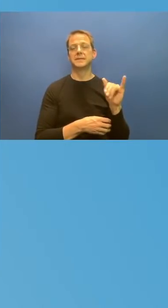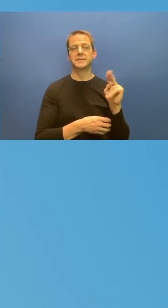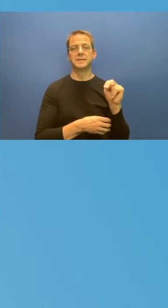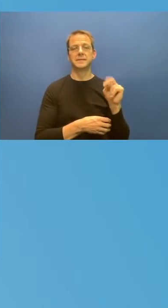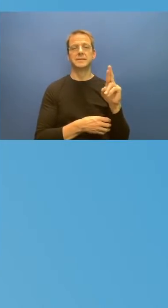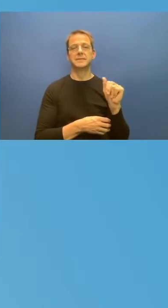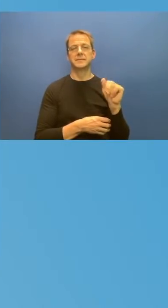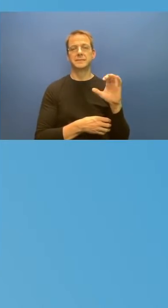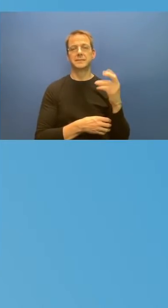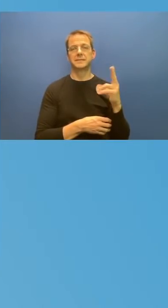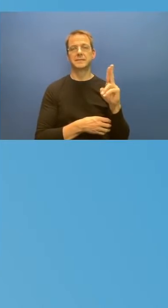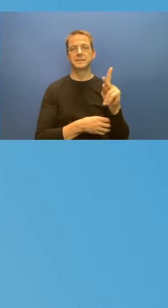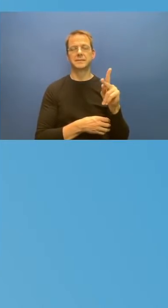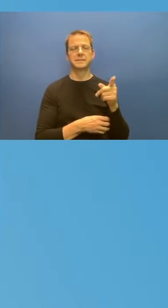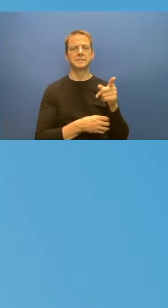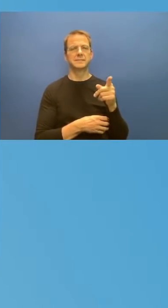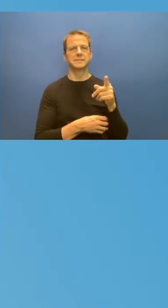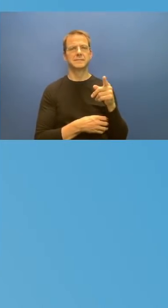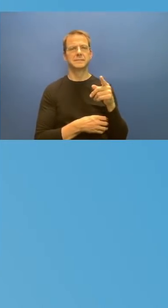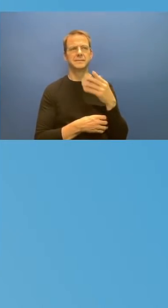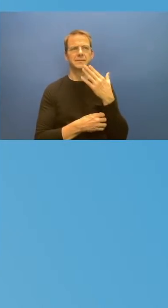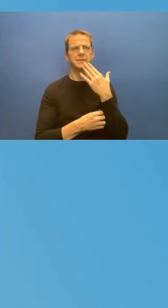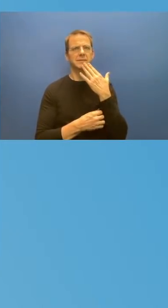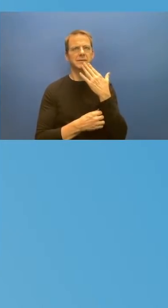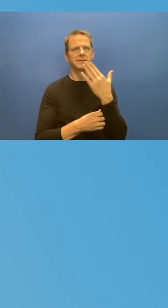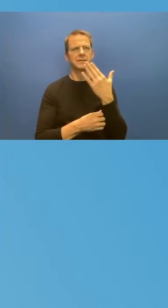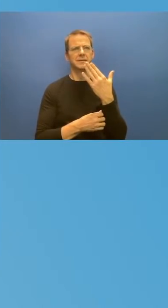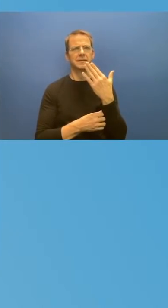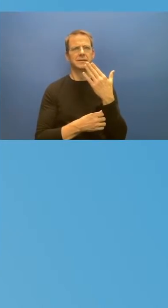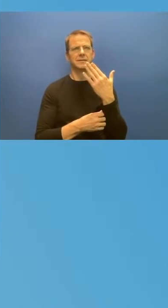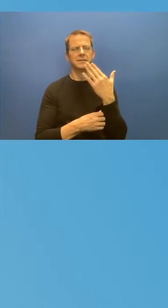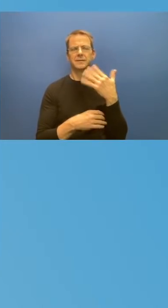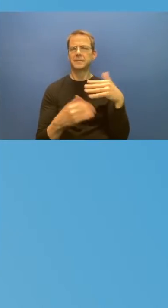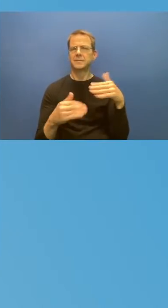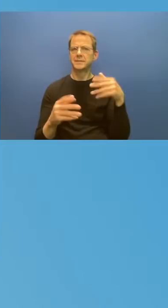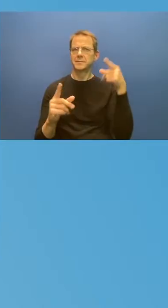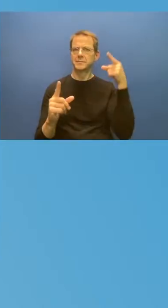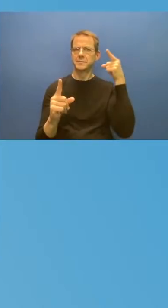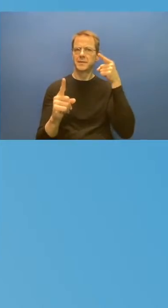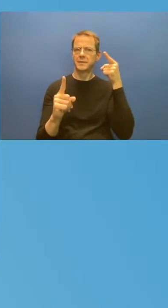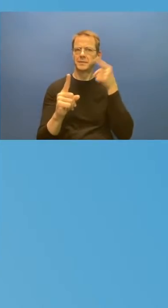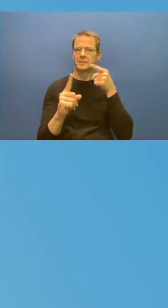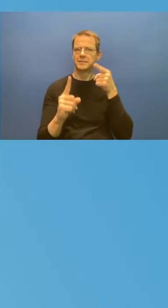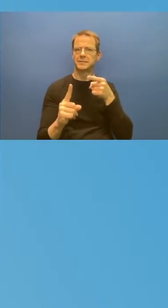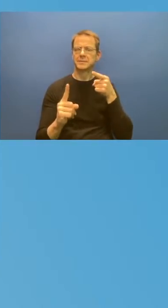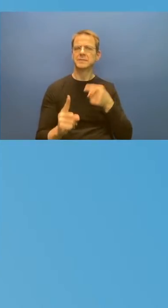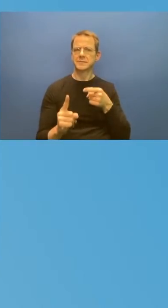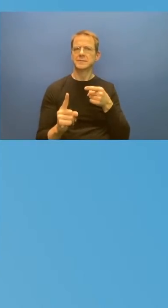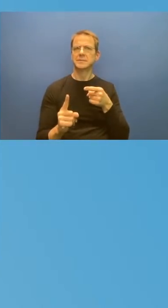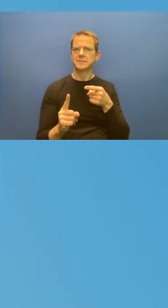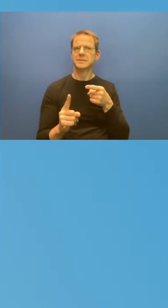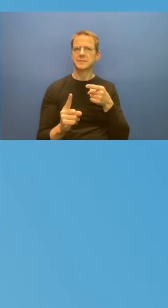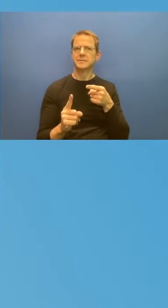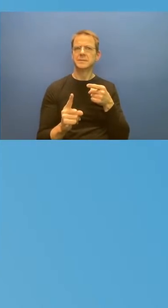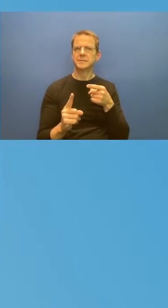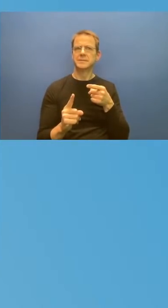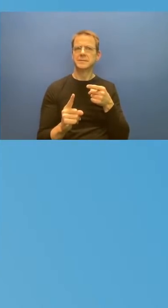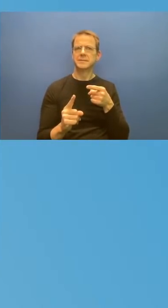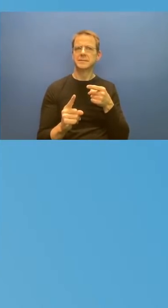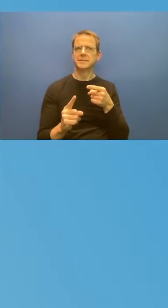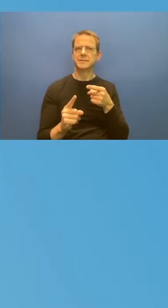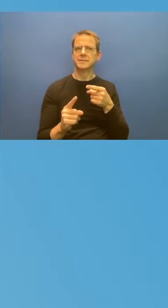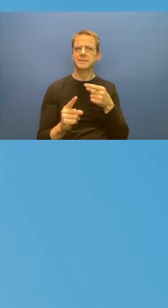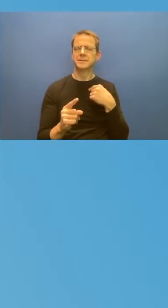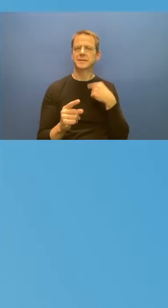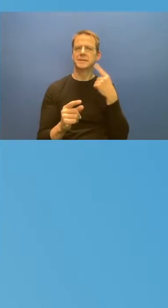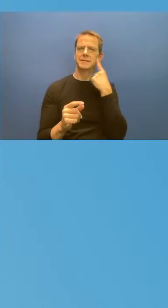that, listen, if it has a lower virulence, that may actually be beneficial because then we can get everybody